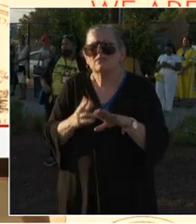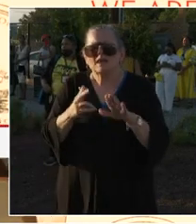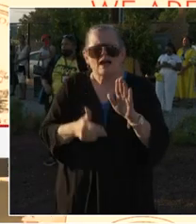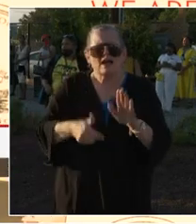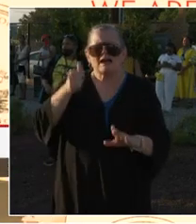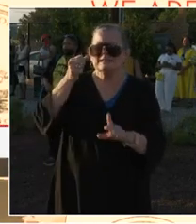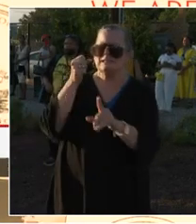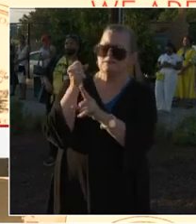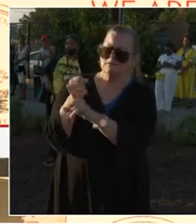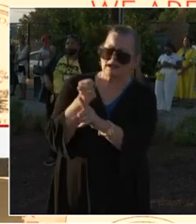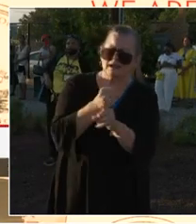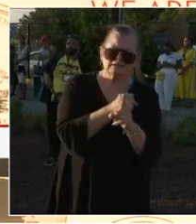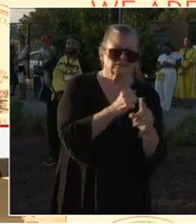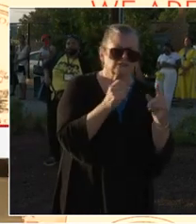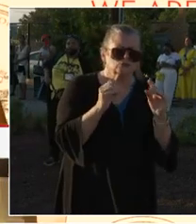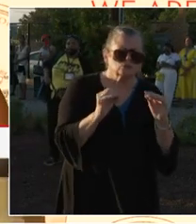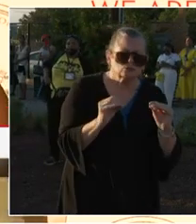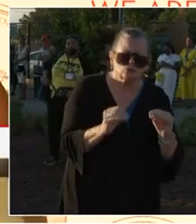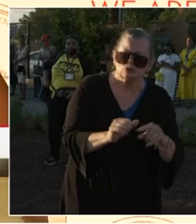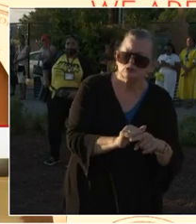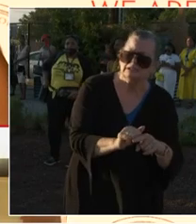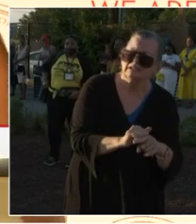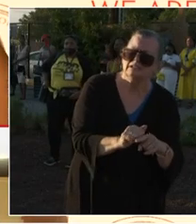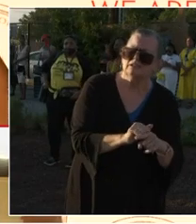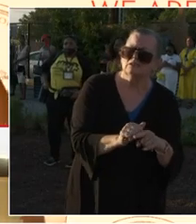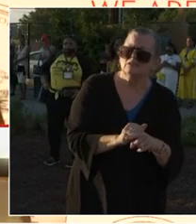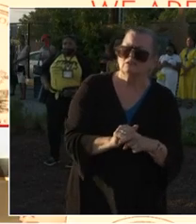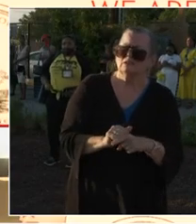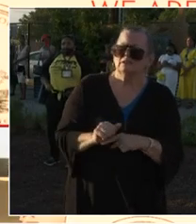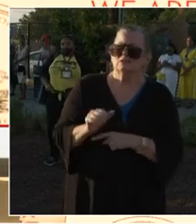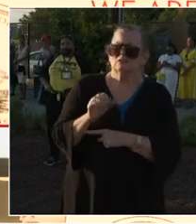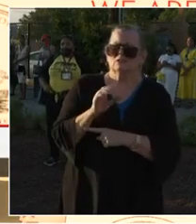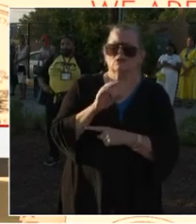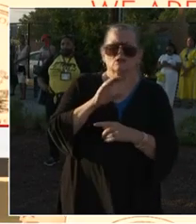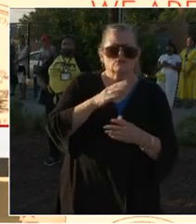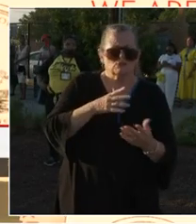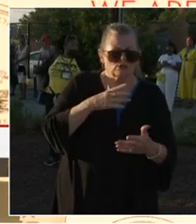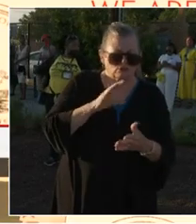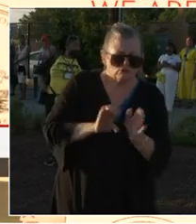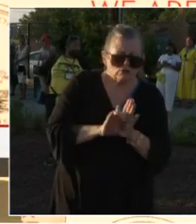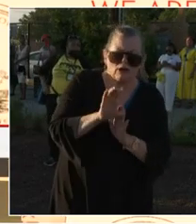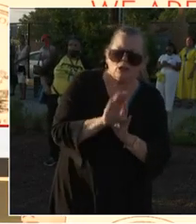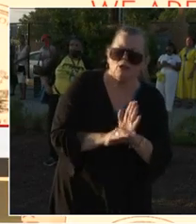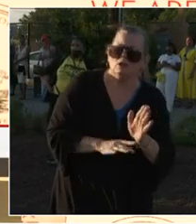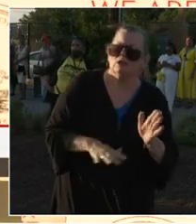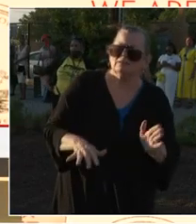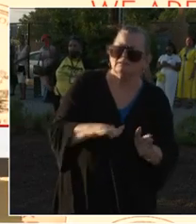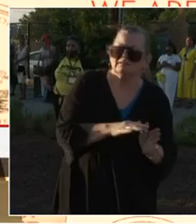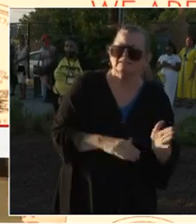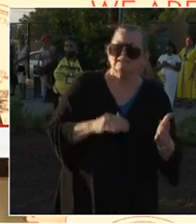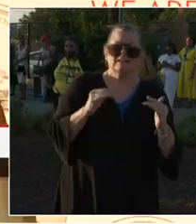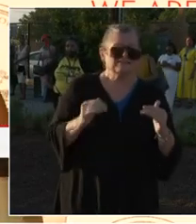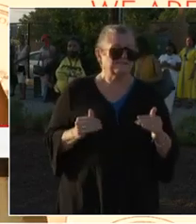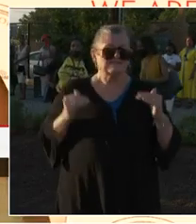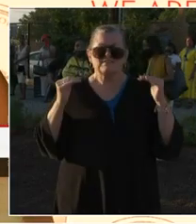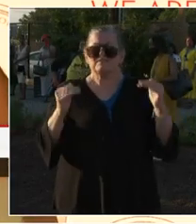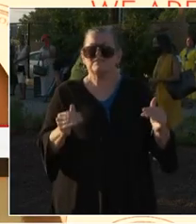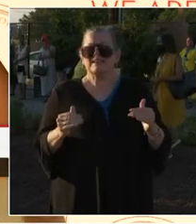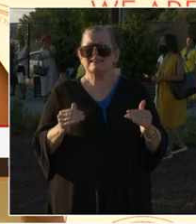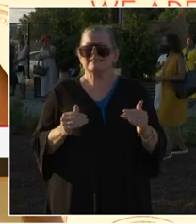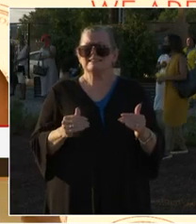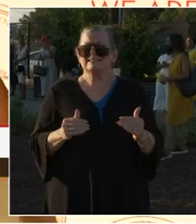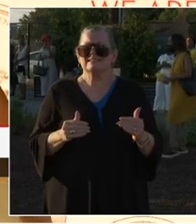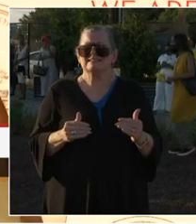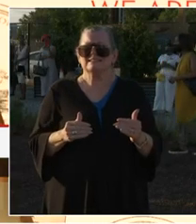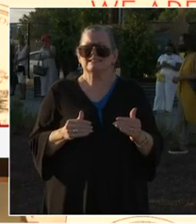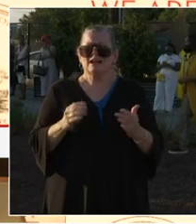the extracurricular activities that they'll get, the advanced opportunities for internships where they earn